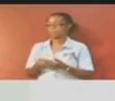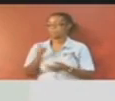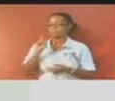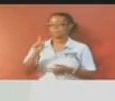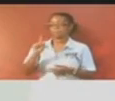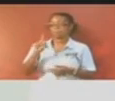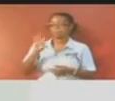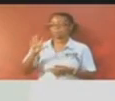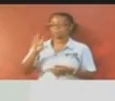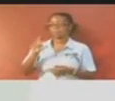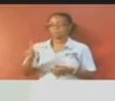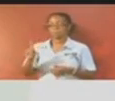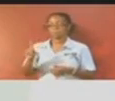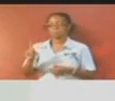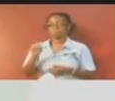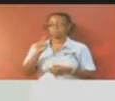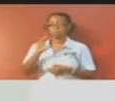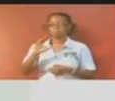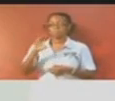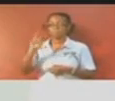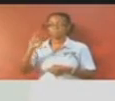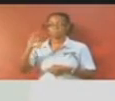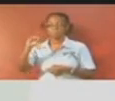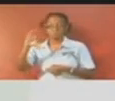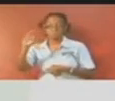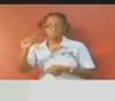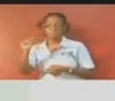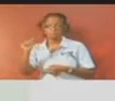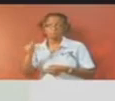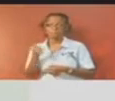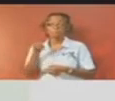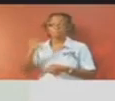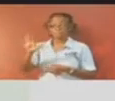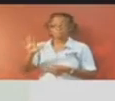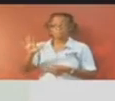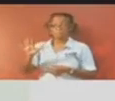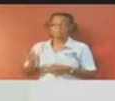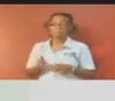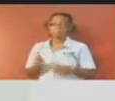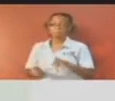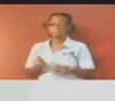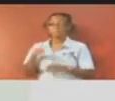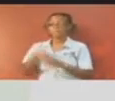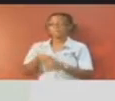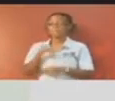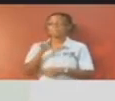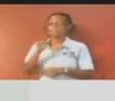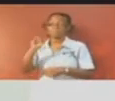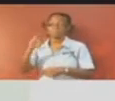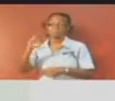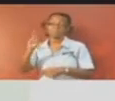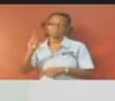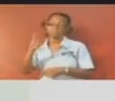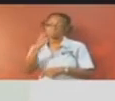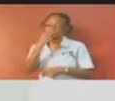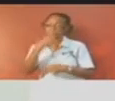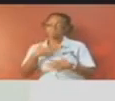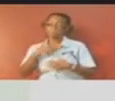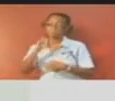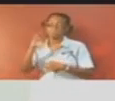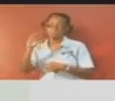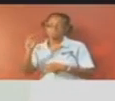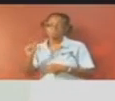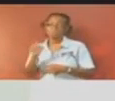141 patients, of which 15 are ICU level and 56 were high dependency unit